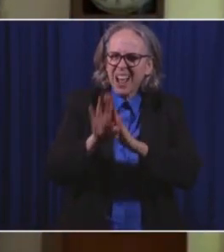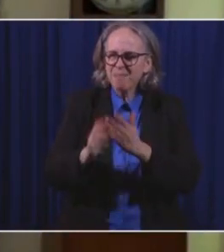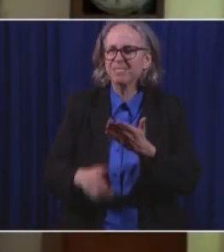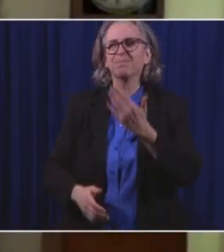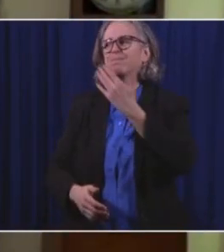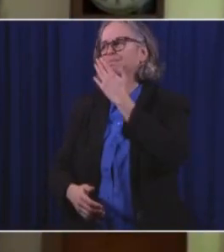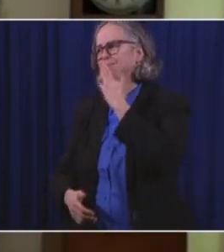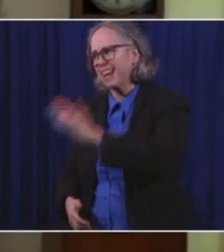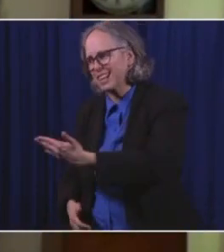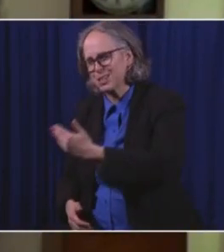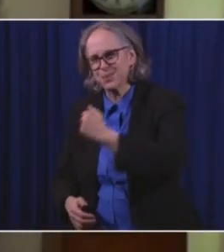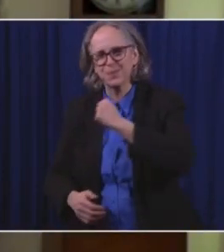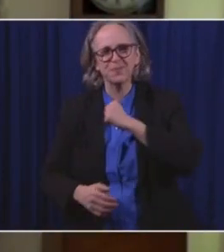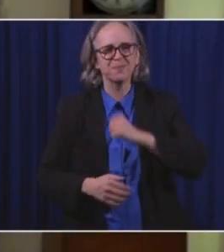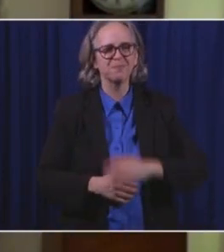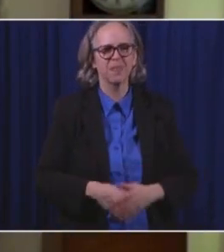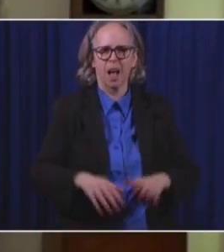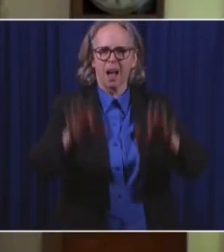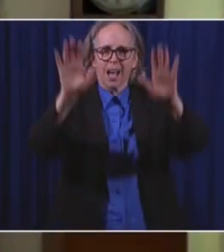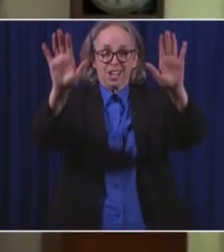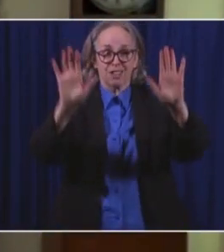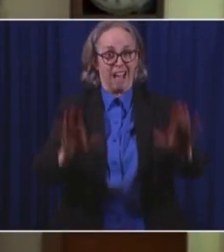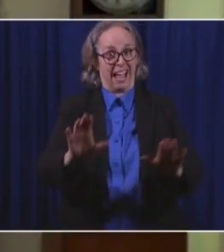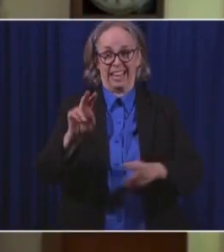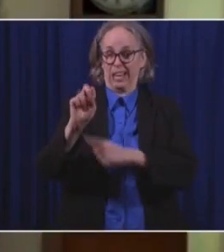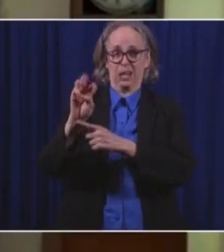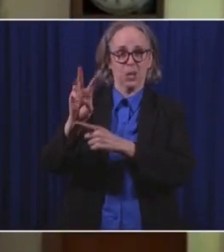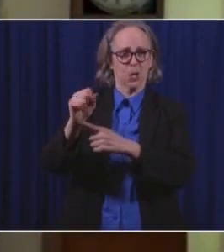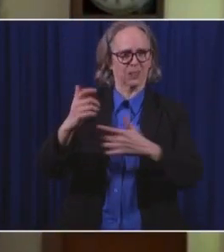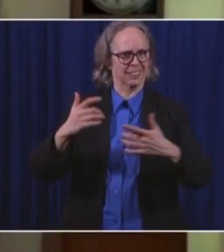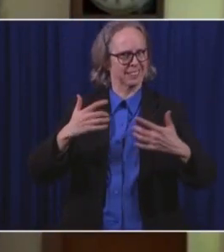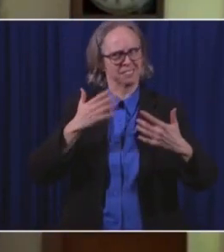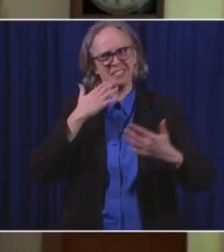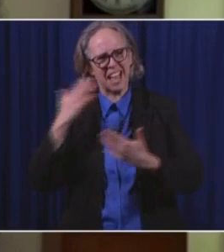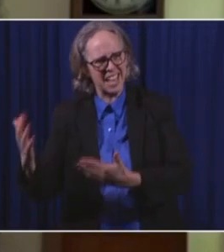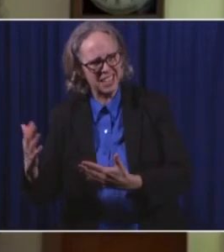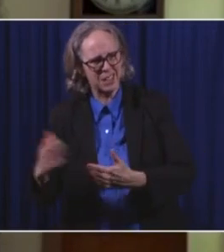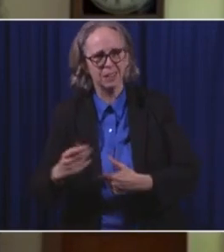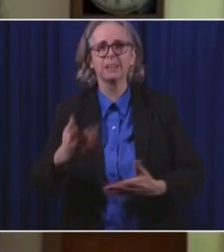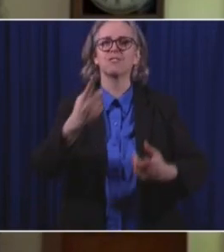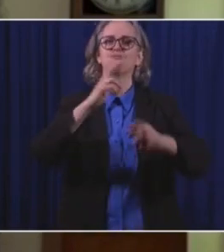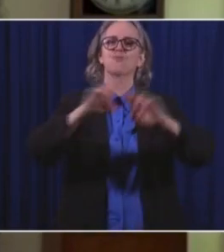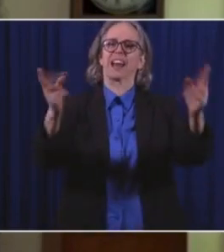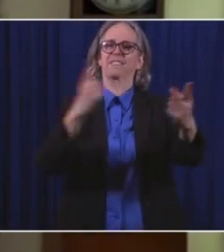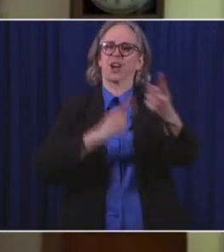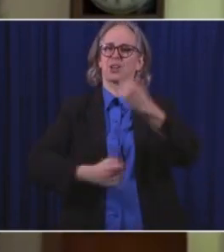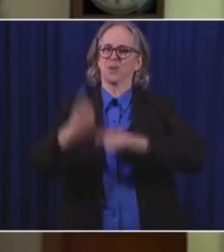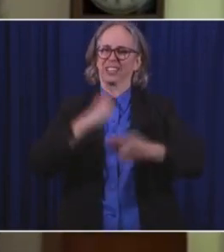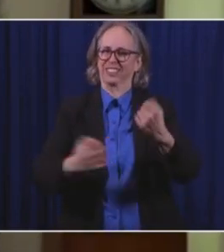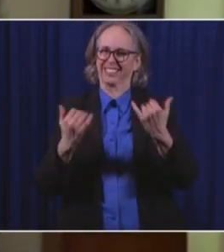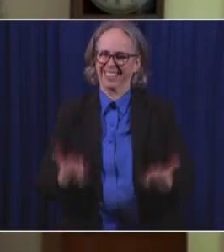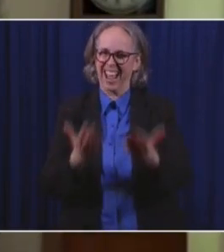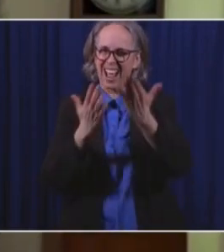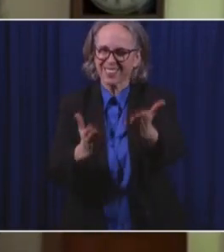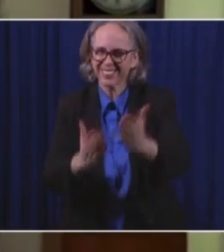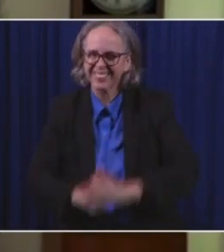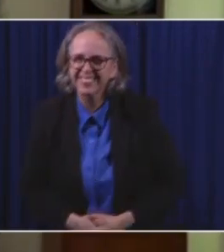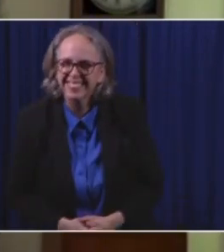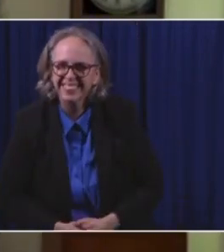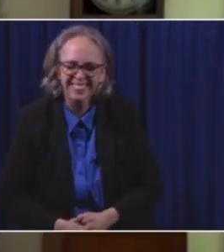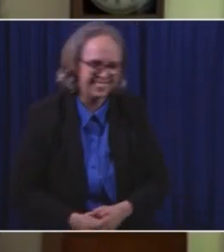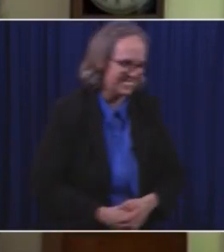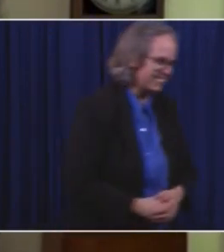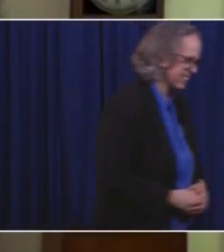are good. That's great news. Thank you very much, Lieutenant Governor, and we'll now go to questions. Governor, first question today is from